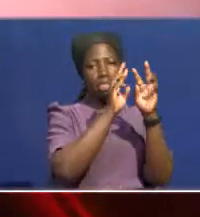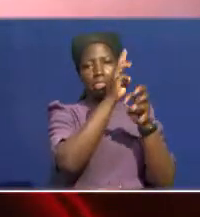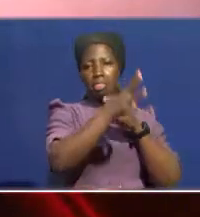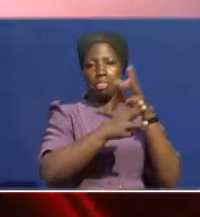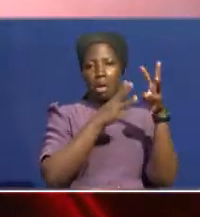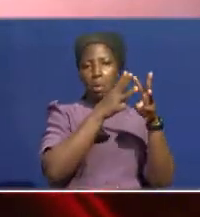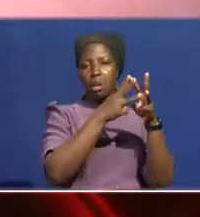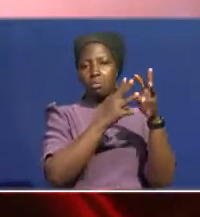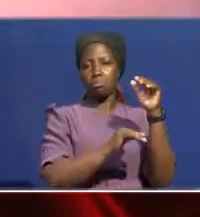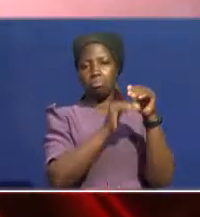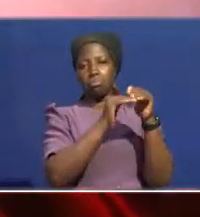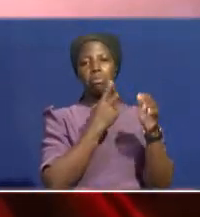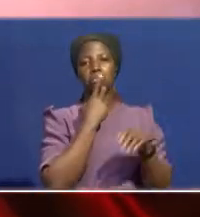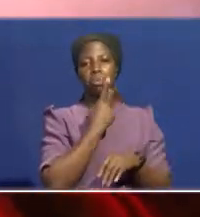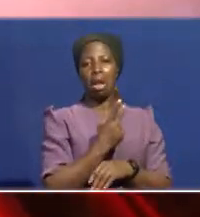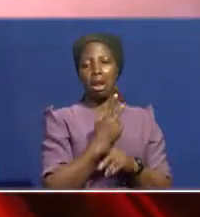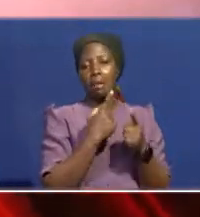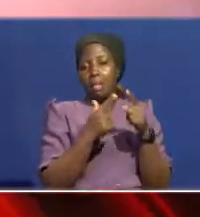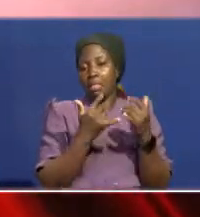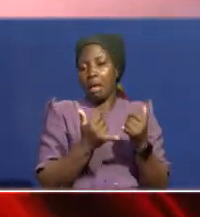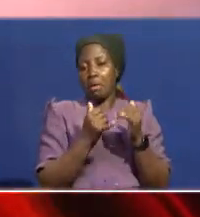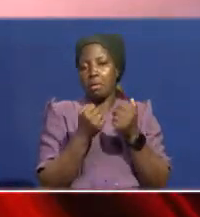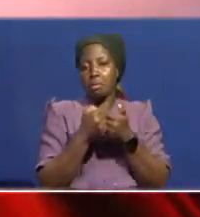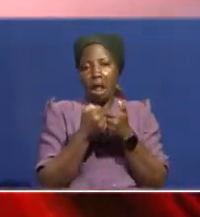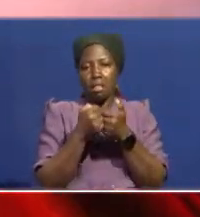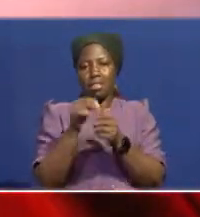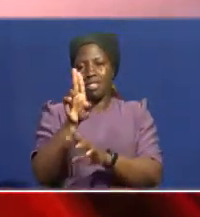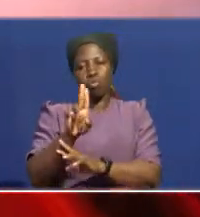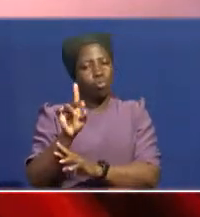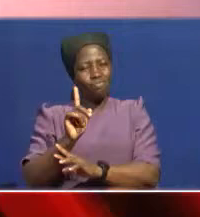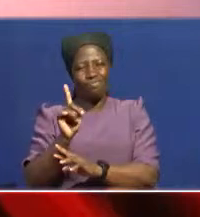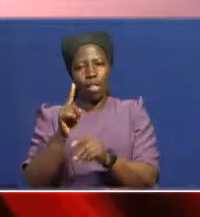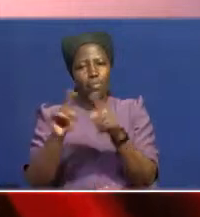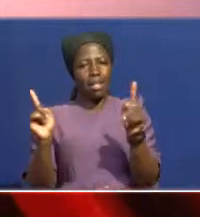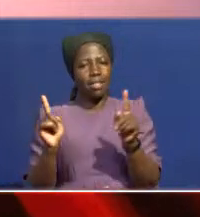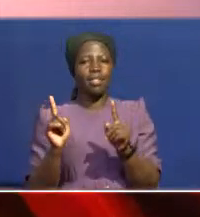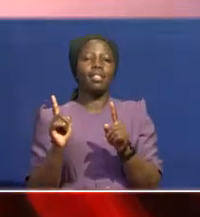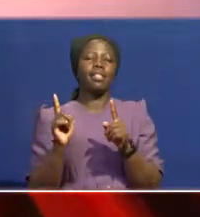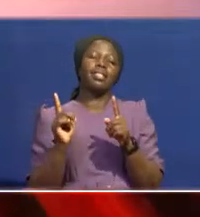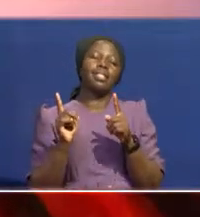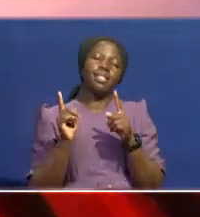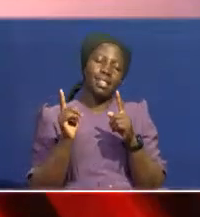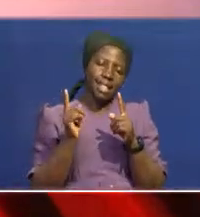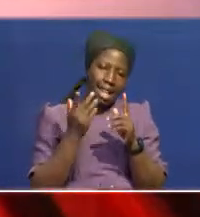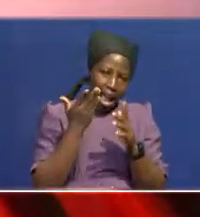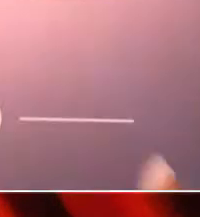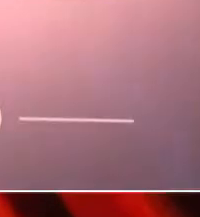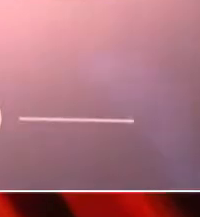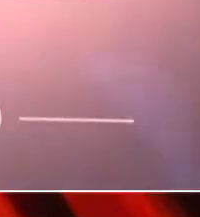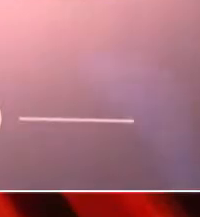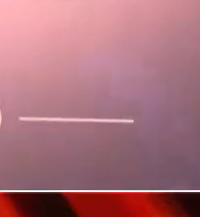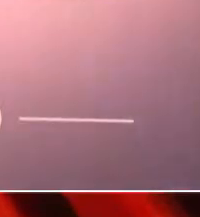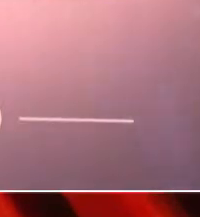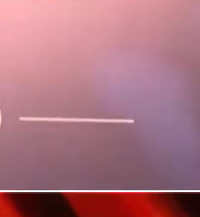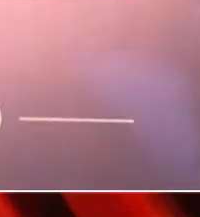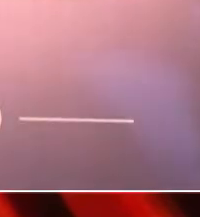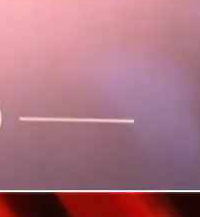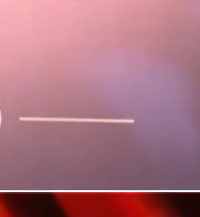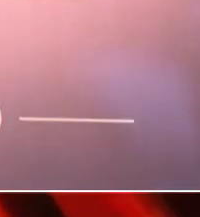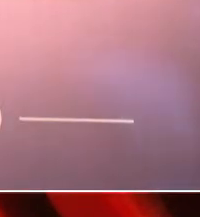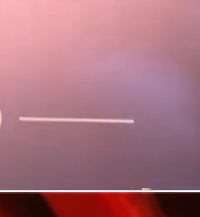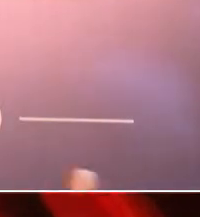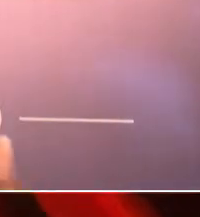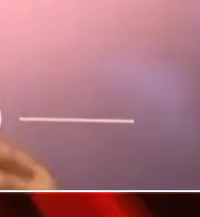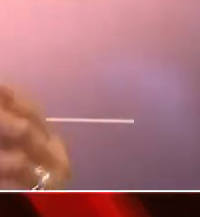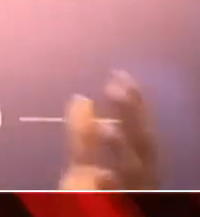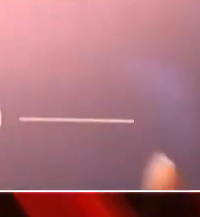it is not an adoption rate that is the challenge. It's an availability rate. It's a service ecosystem readiness that we're talking